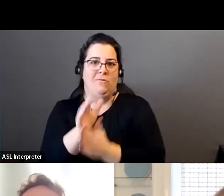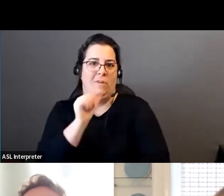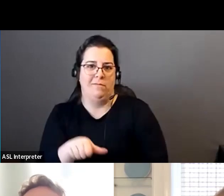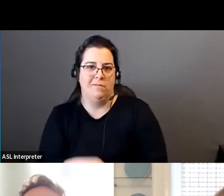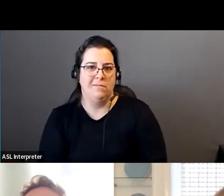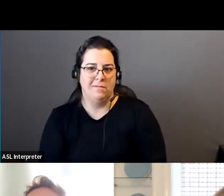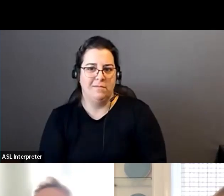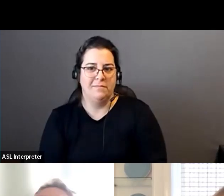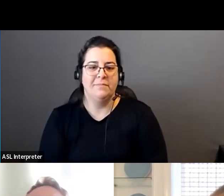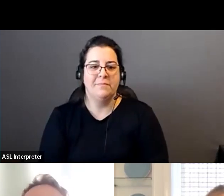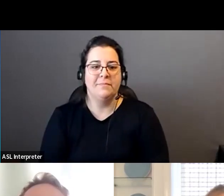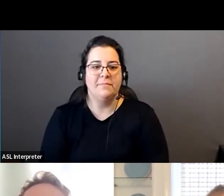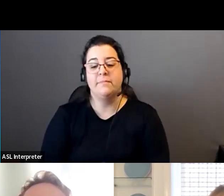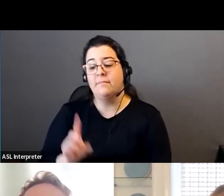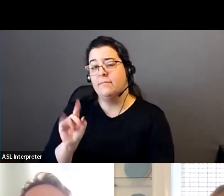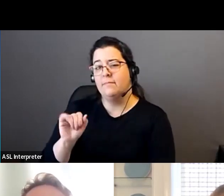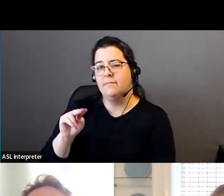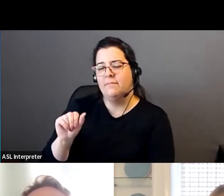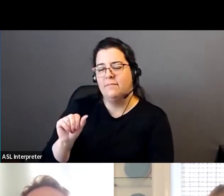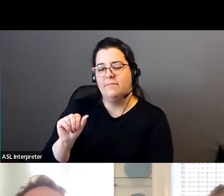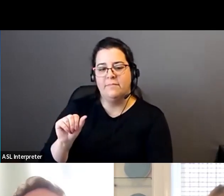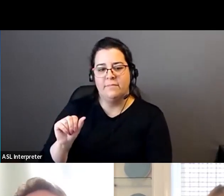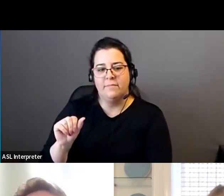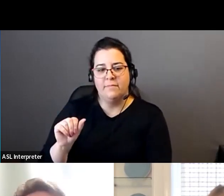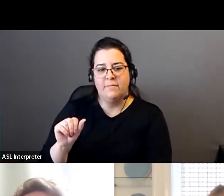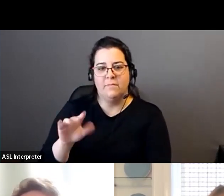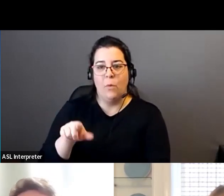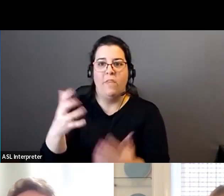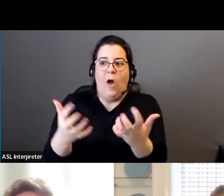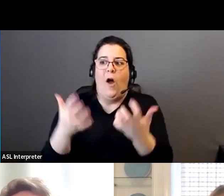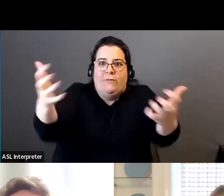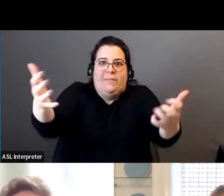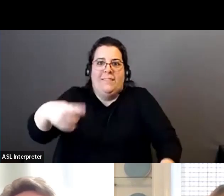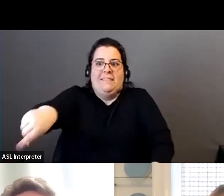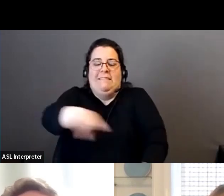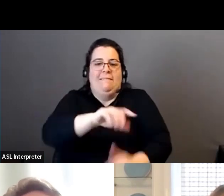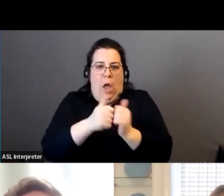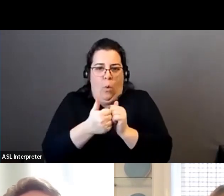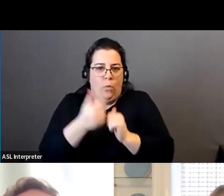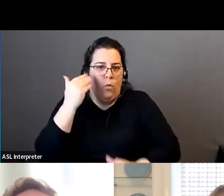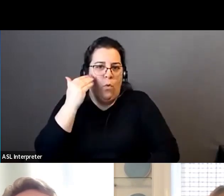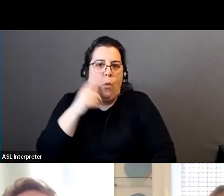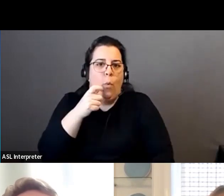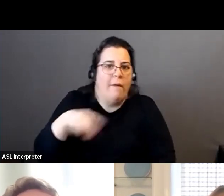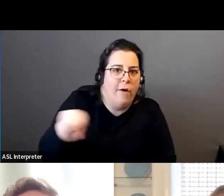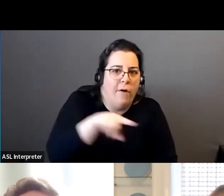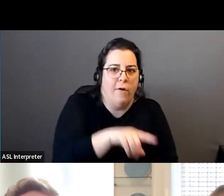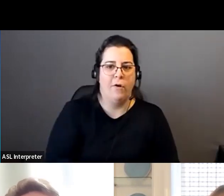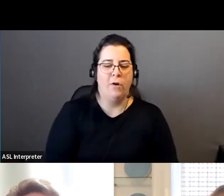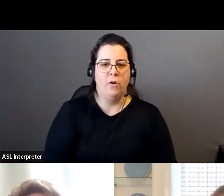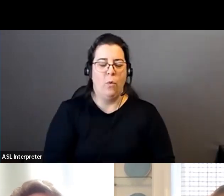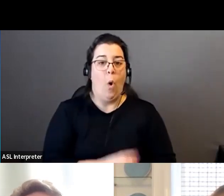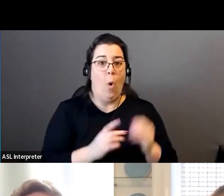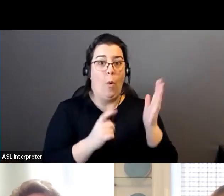know, like how did you find where your audience was? Is it just maybe based on the amount of followers and your click